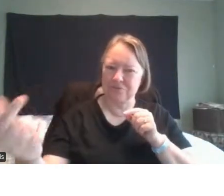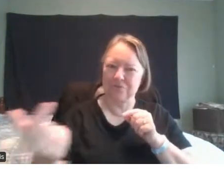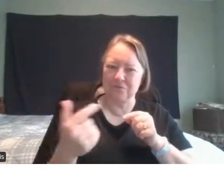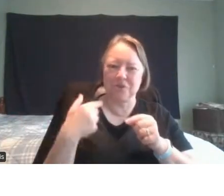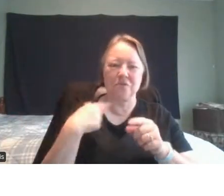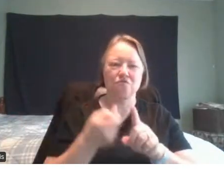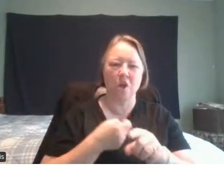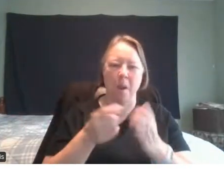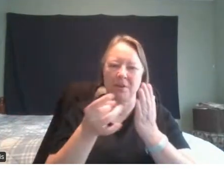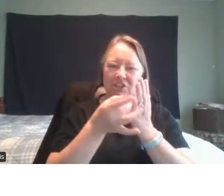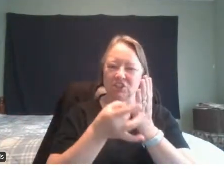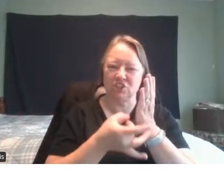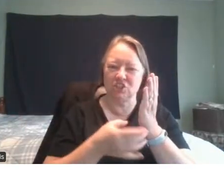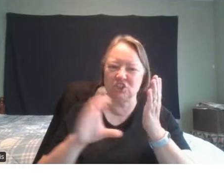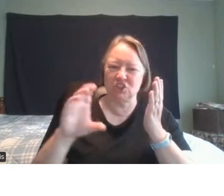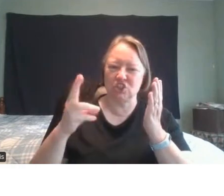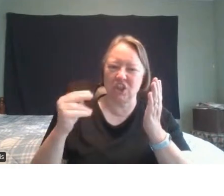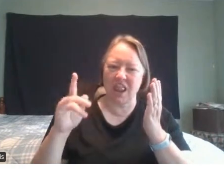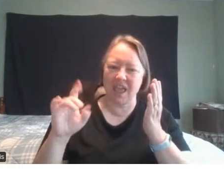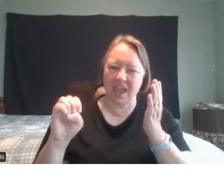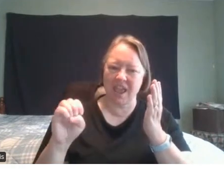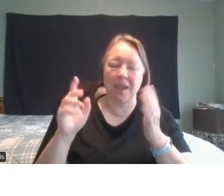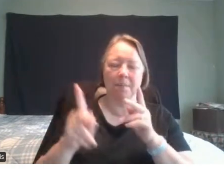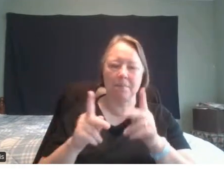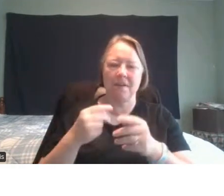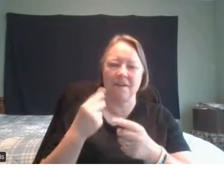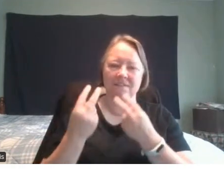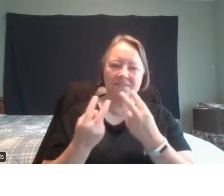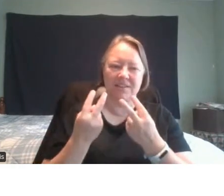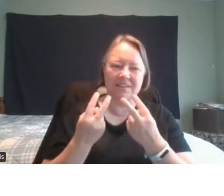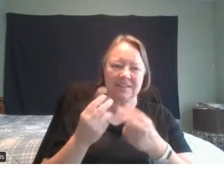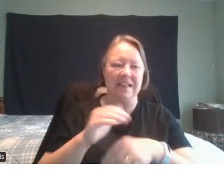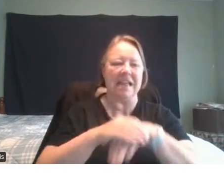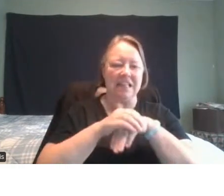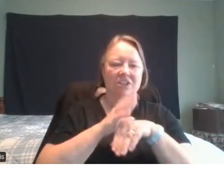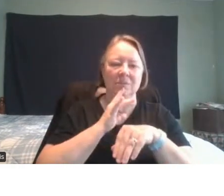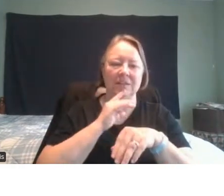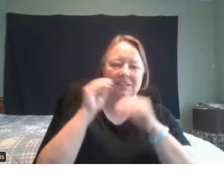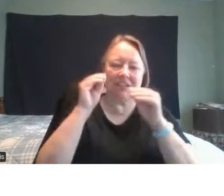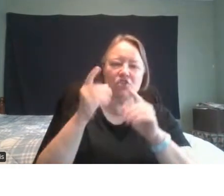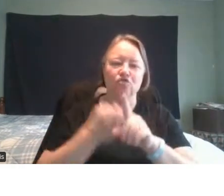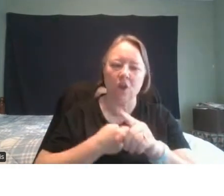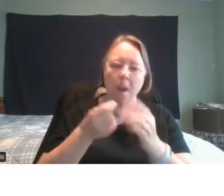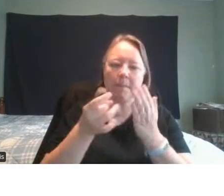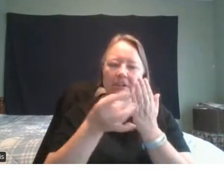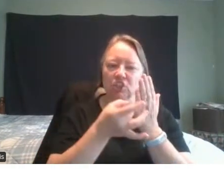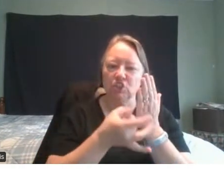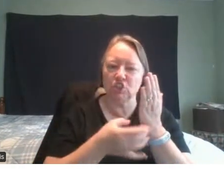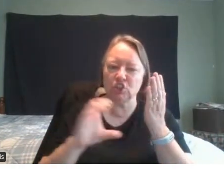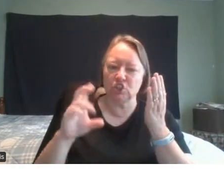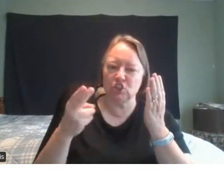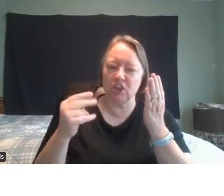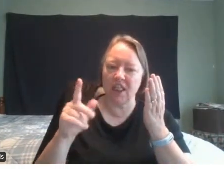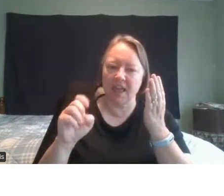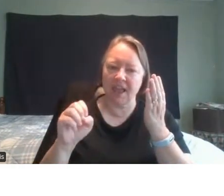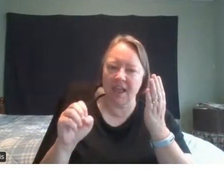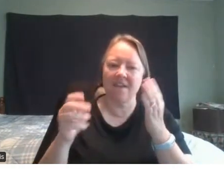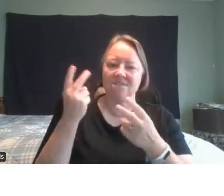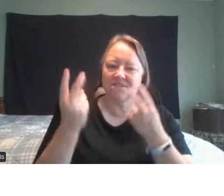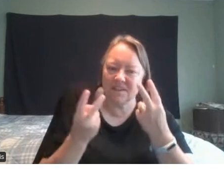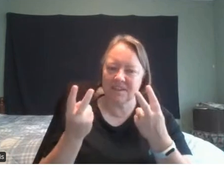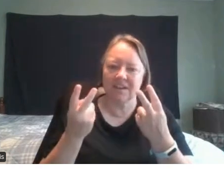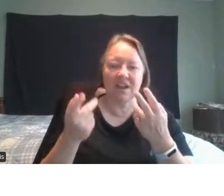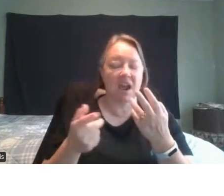Chile teachers visiting, English teachers from Chile visiting, and they had not